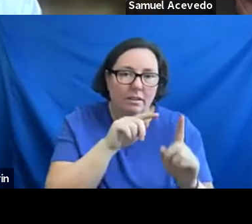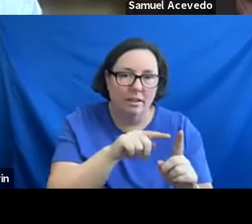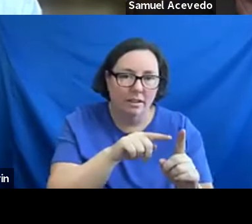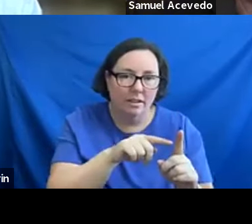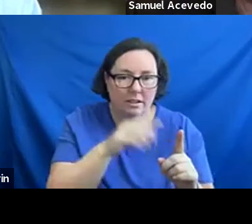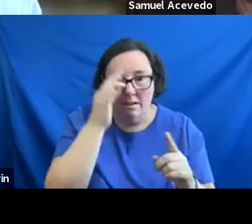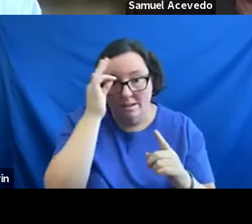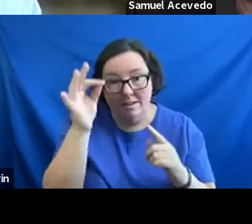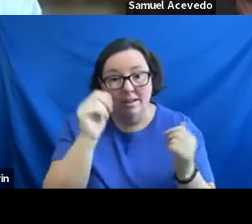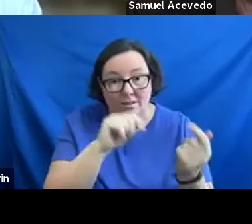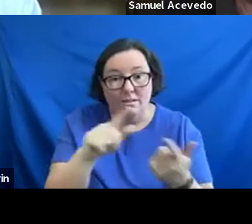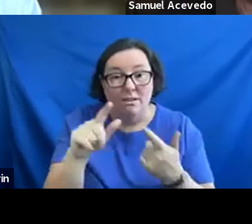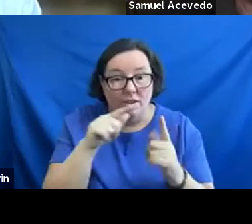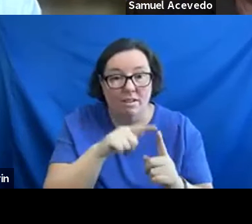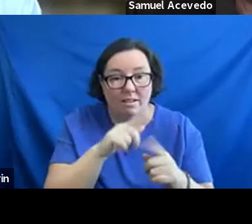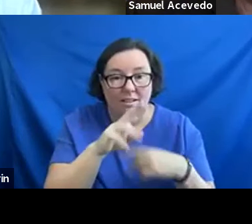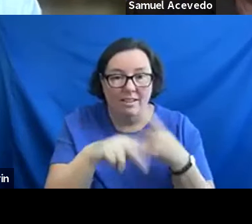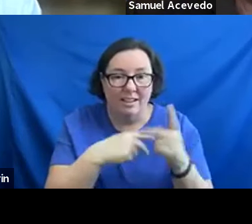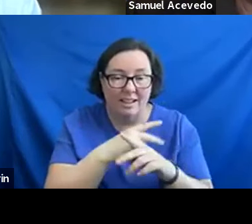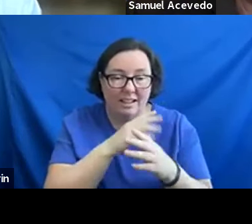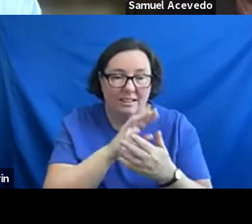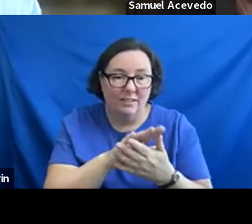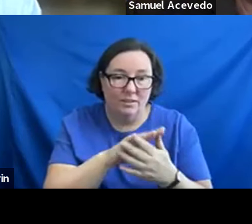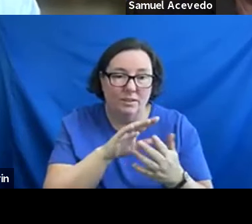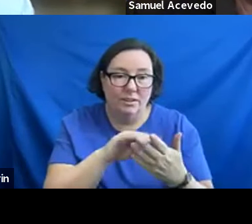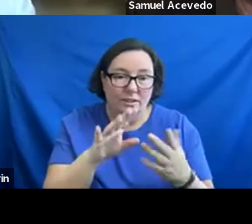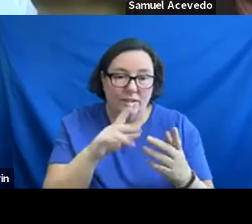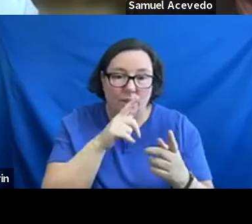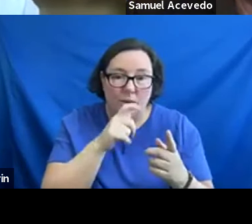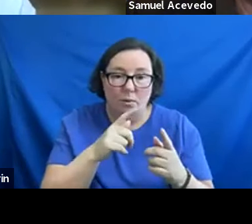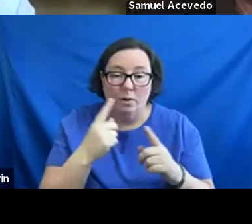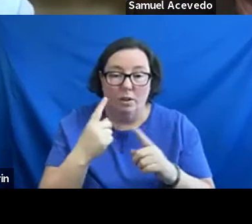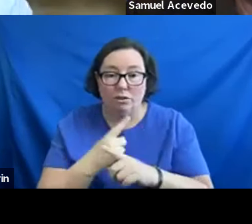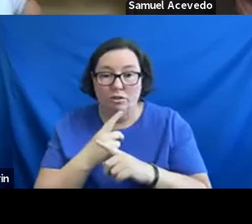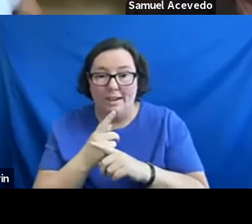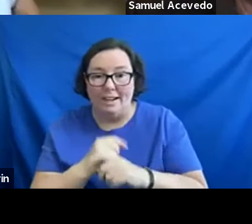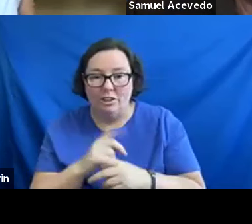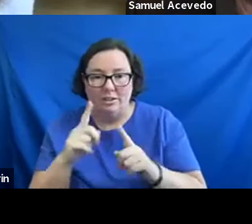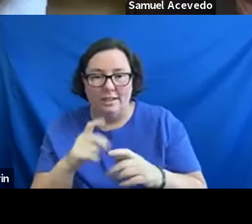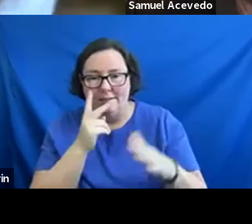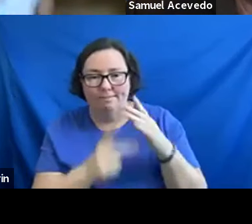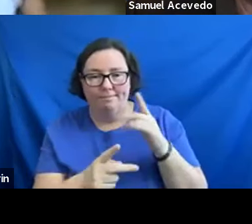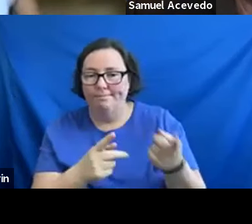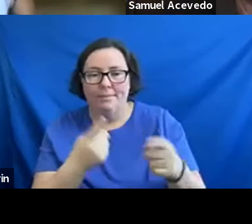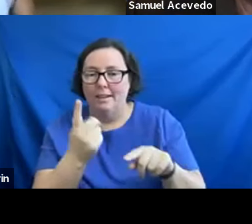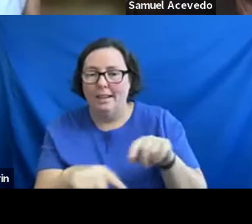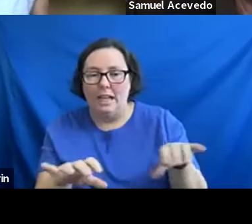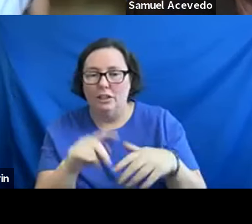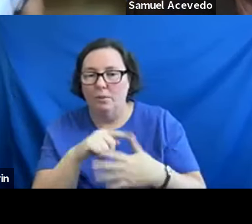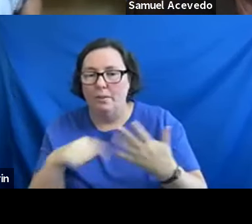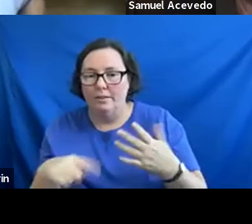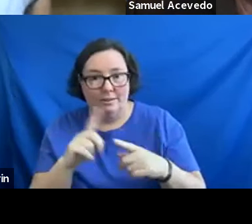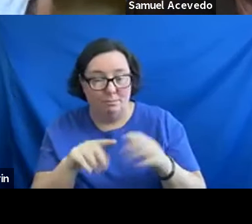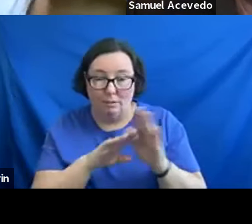nearly all the kinds of schools who by traditional tests are predicted not to be able to do any of the things that